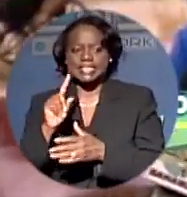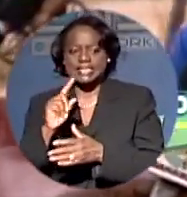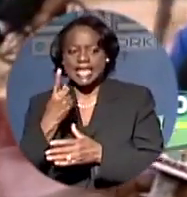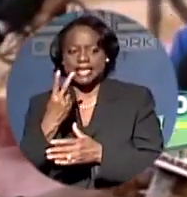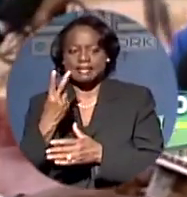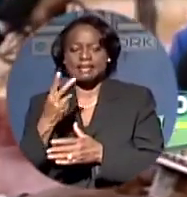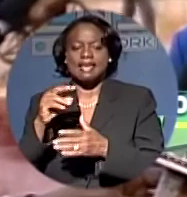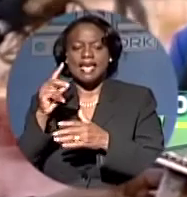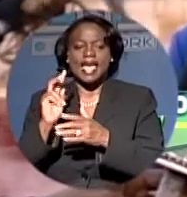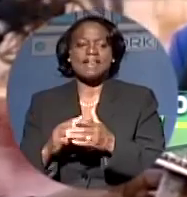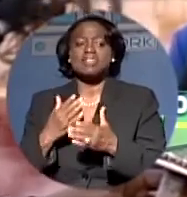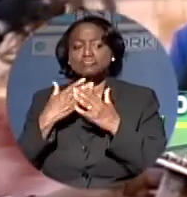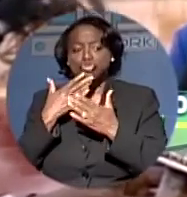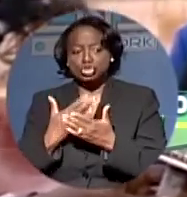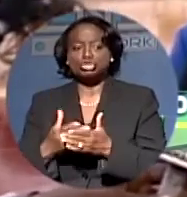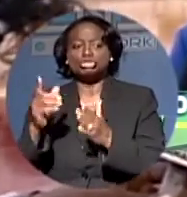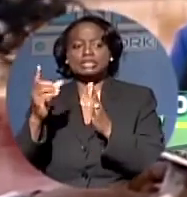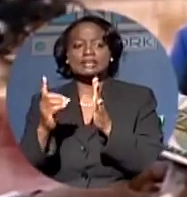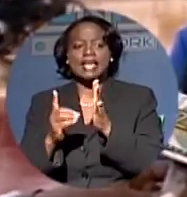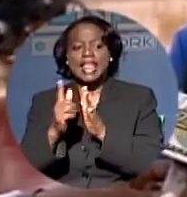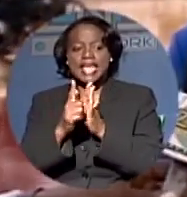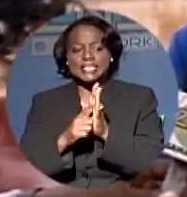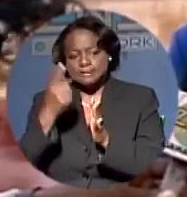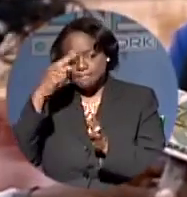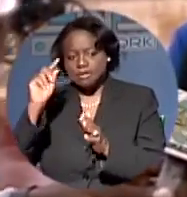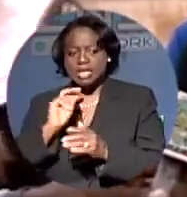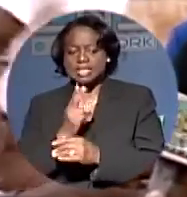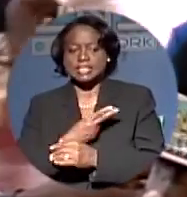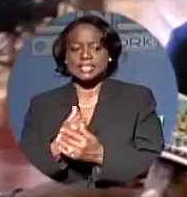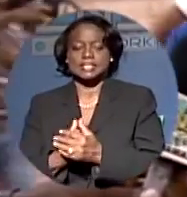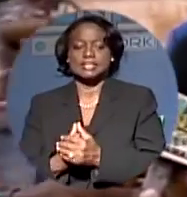us. You know, it's a lot of opportunity to learn, especially